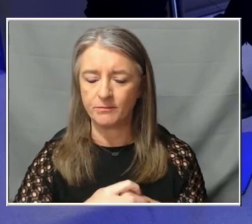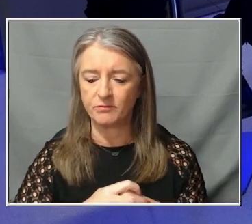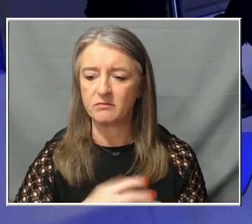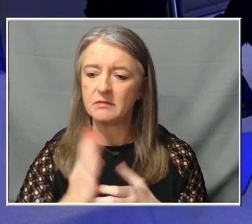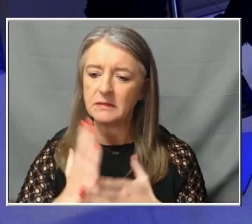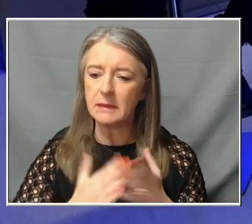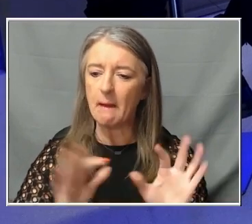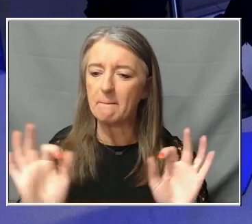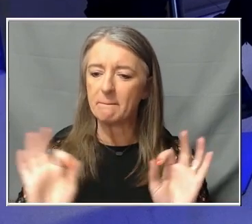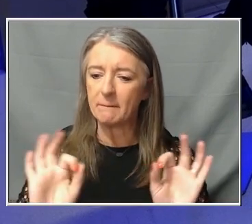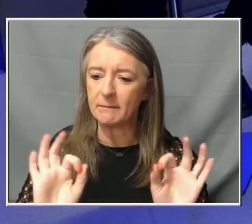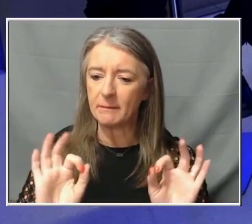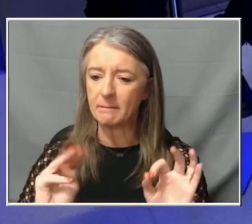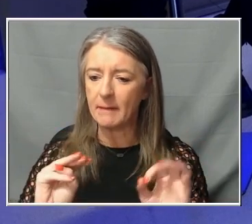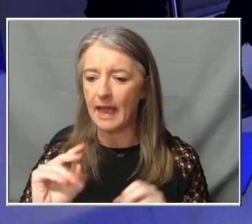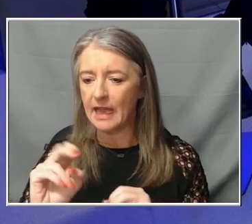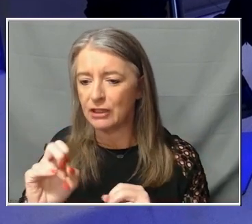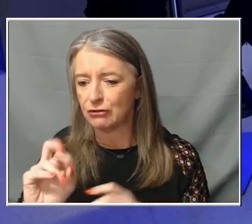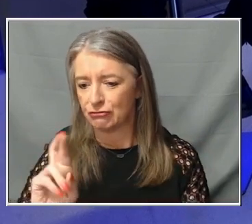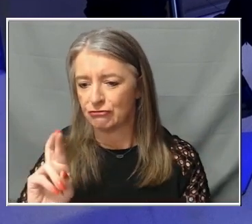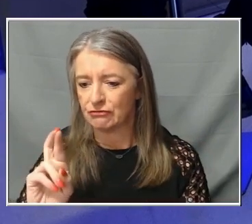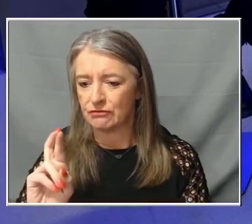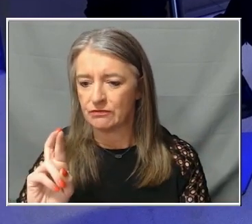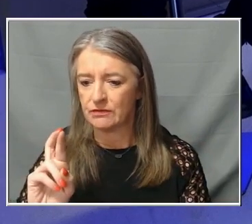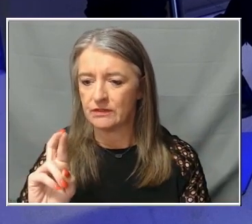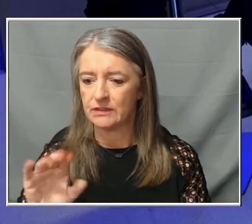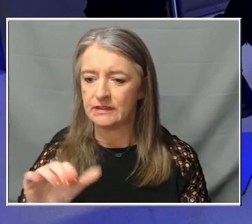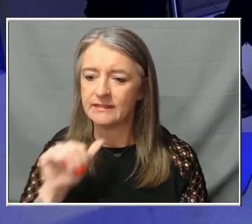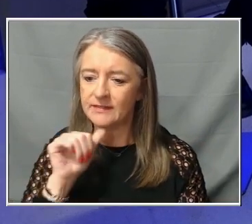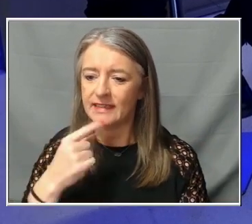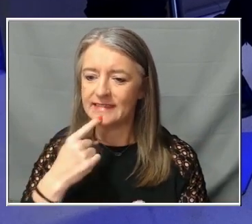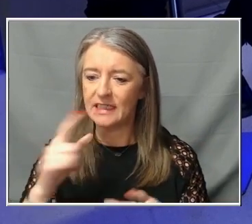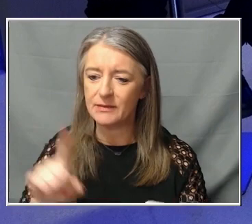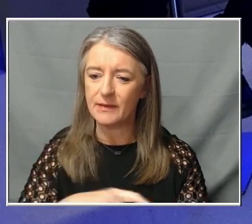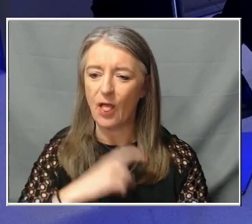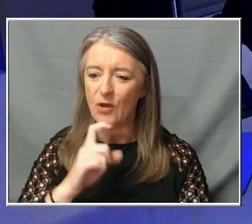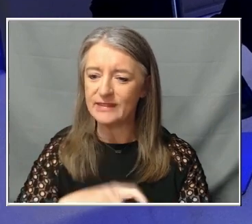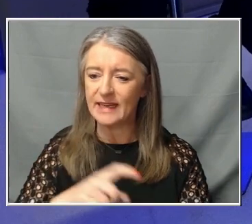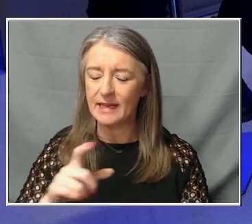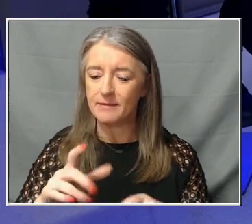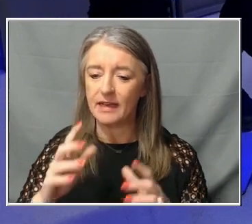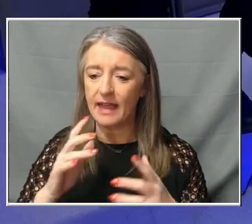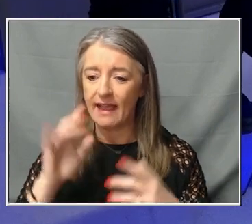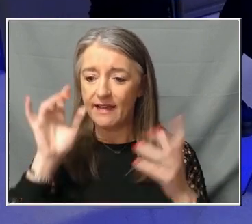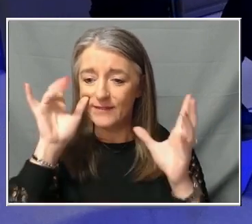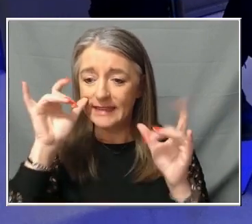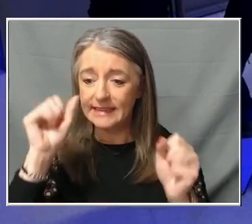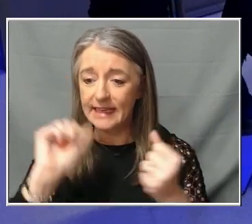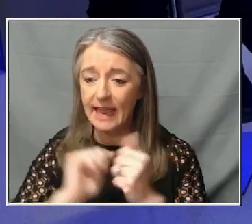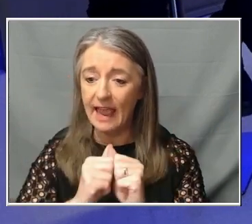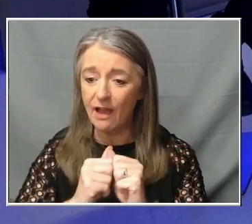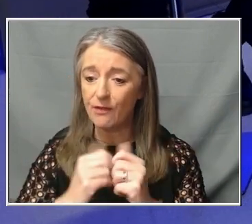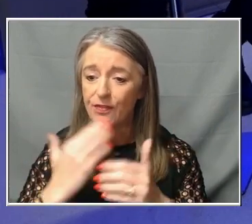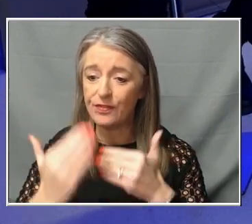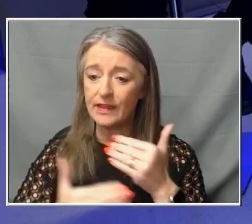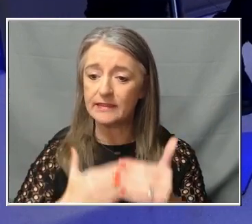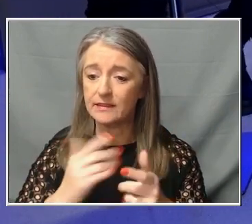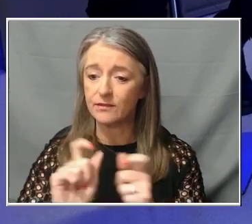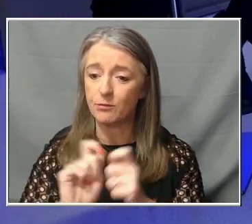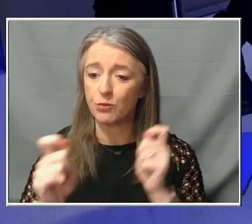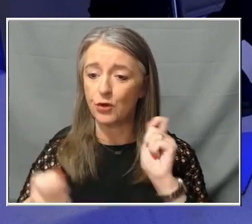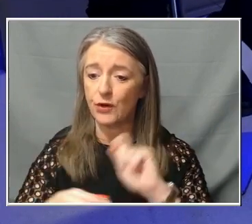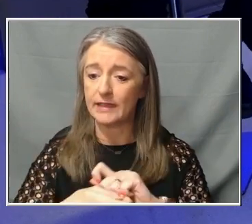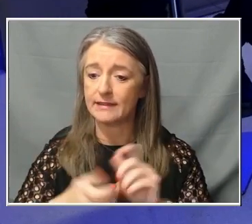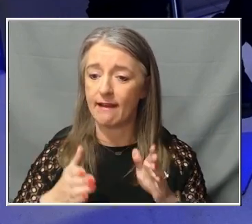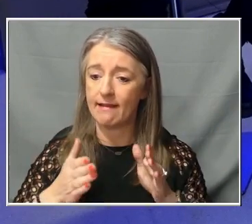Well, and I'm not saying you've been doing this a long time or anything, but are you fascinated about how things have progressed, allowing